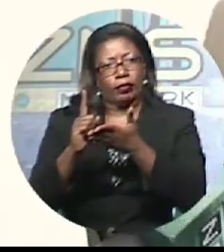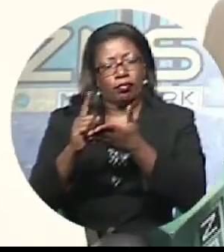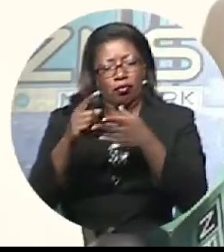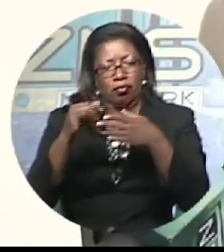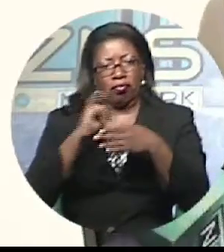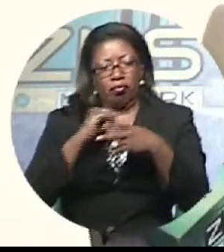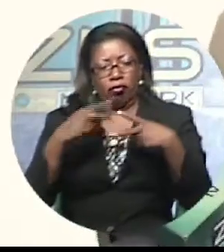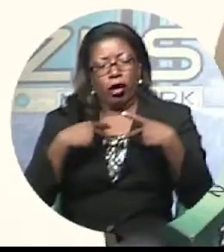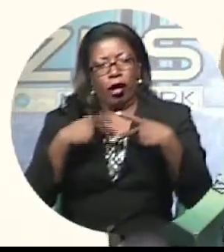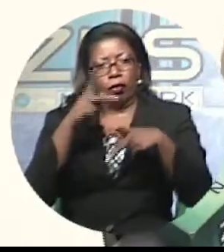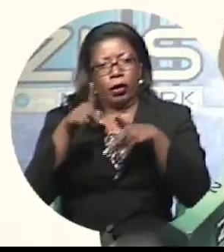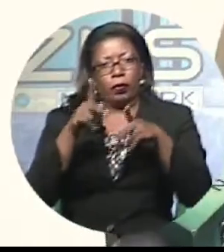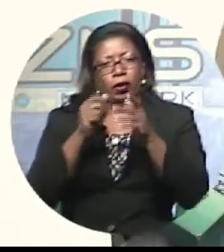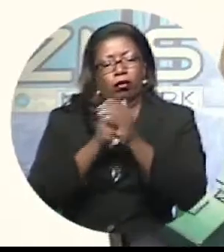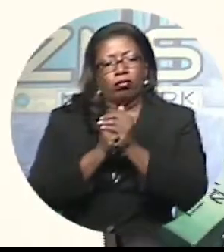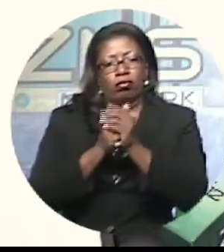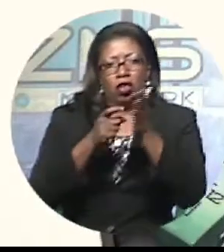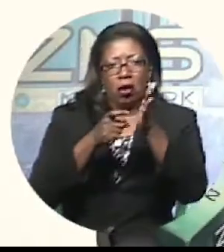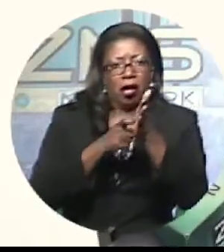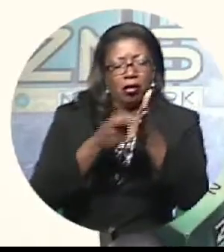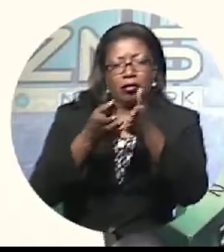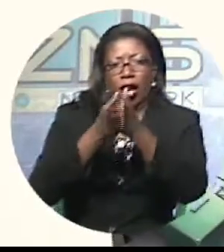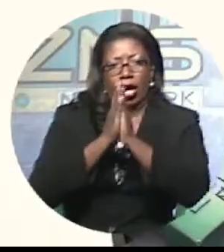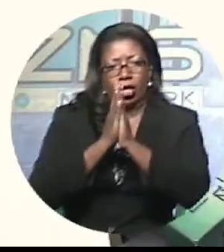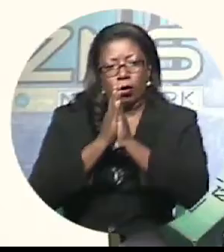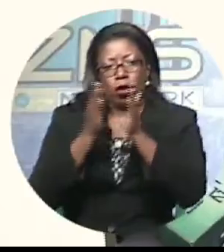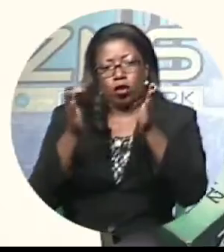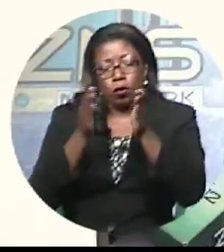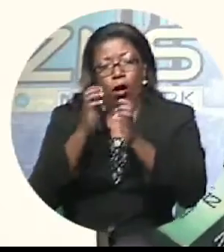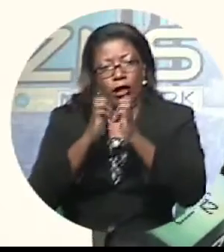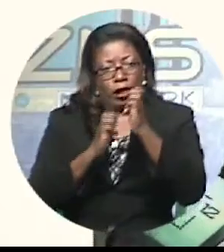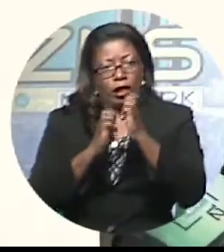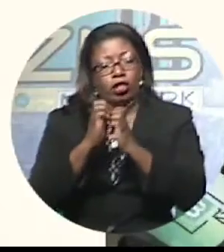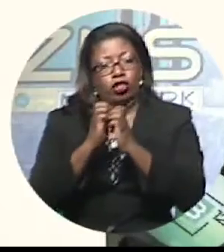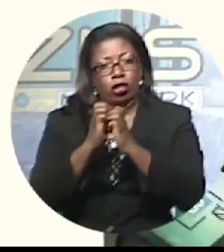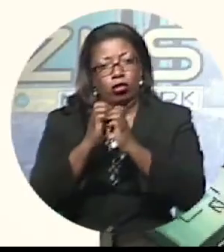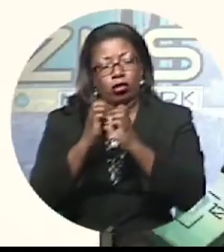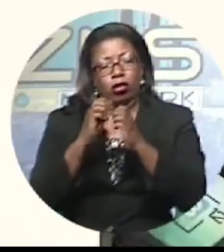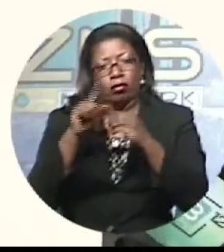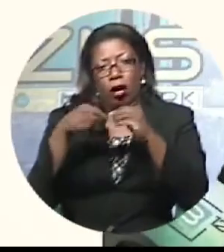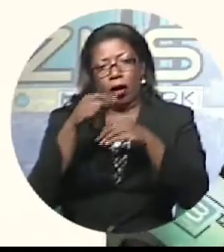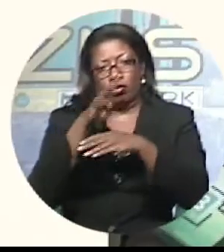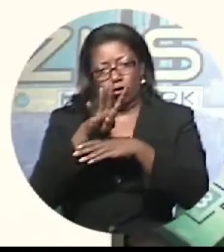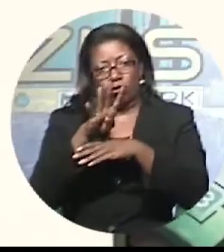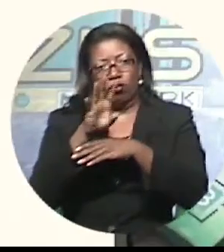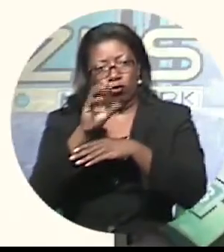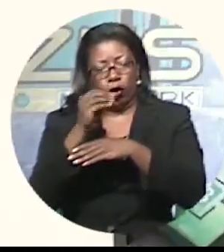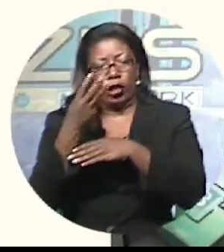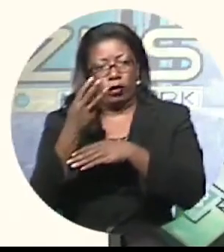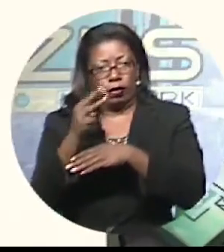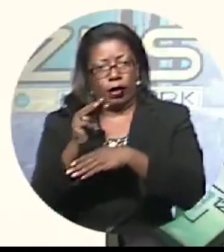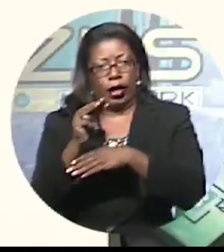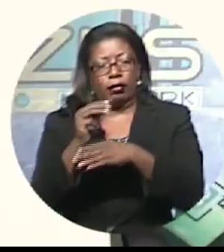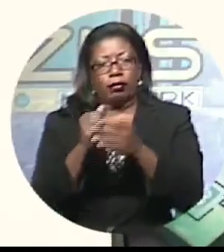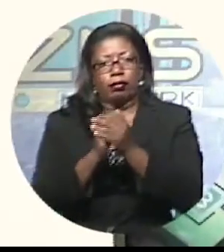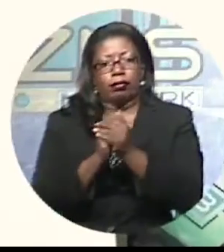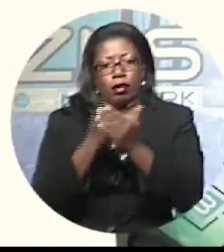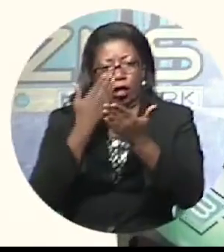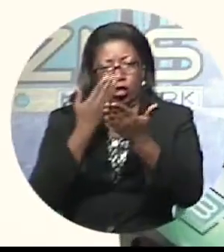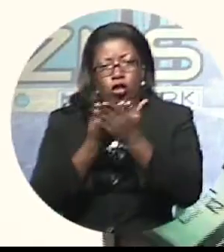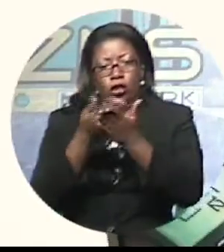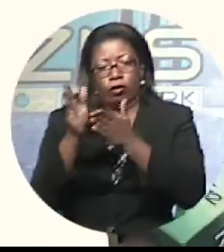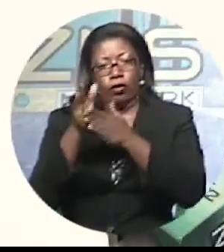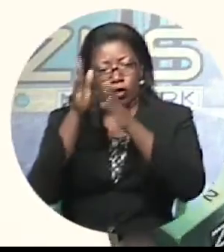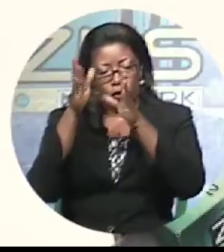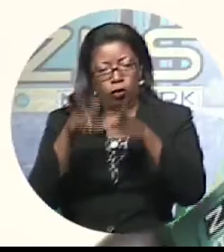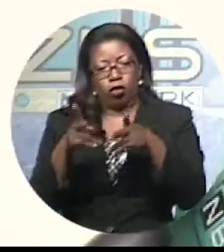people who are inquiring about those small engines, some 40 of them, and they're very good for fishermen who